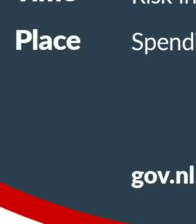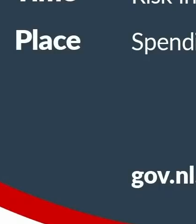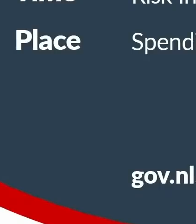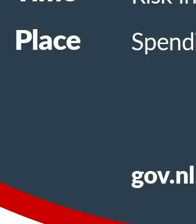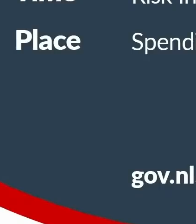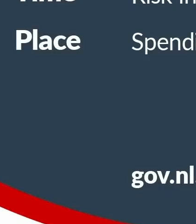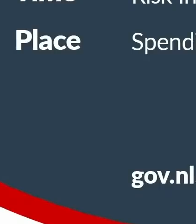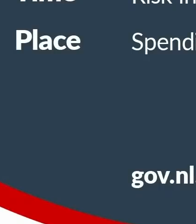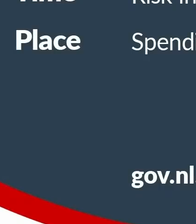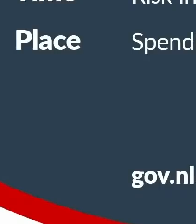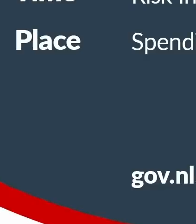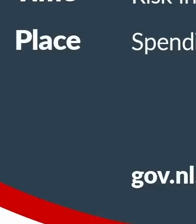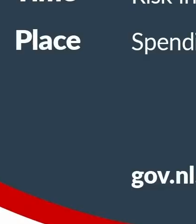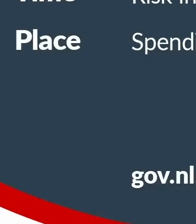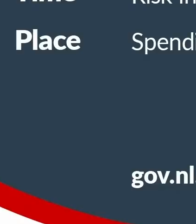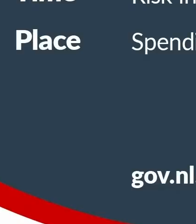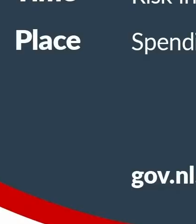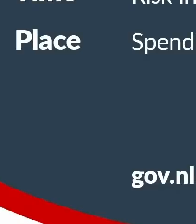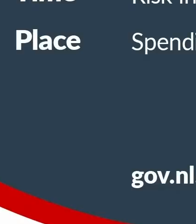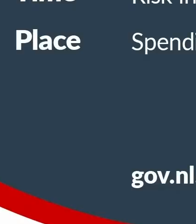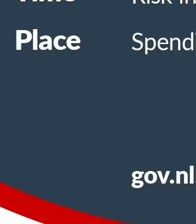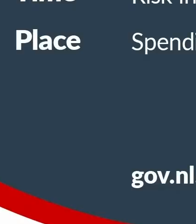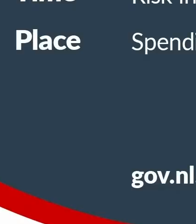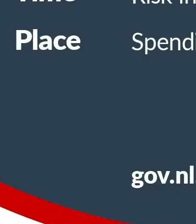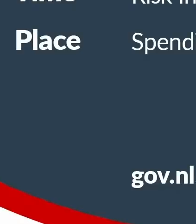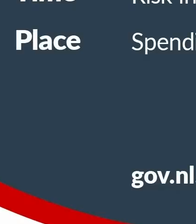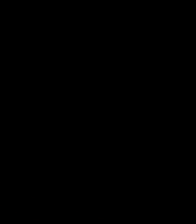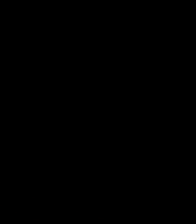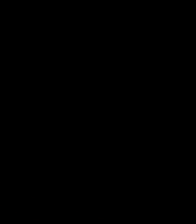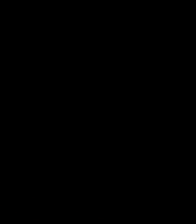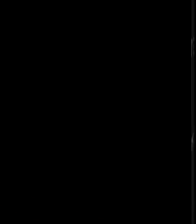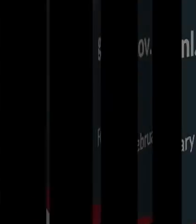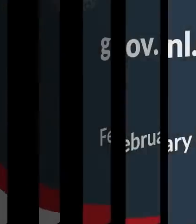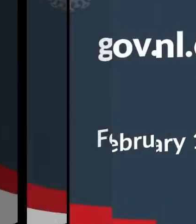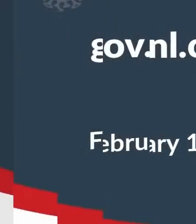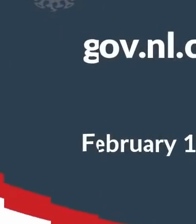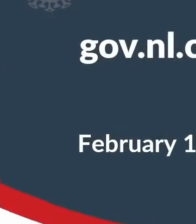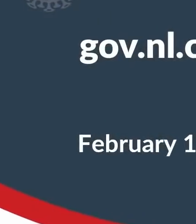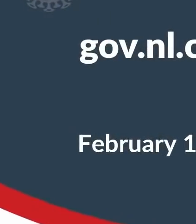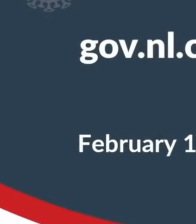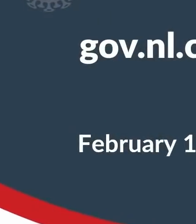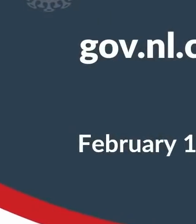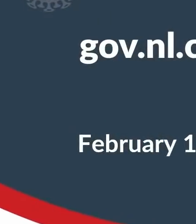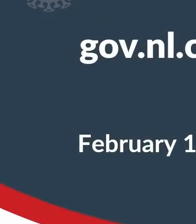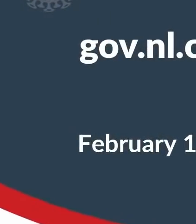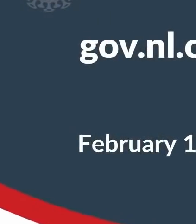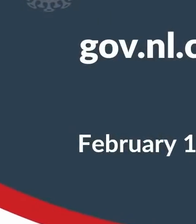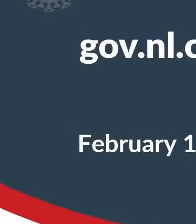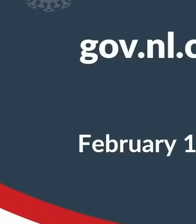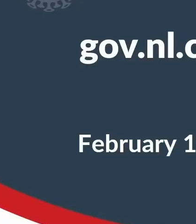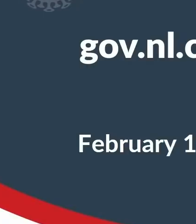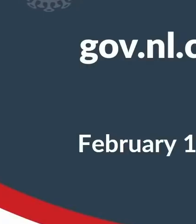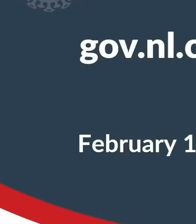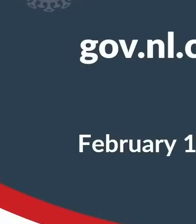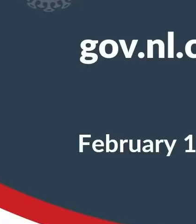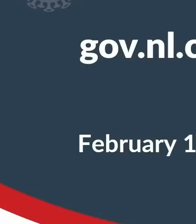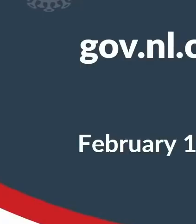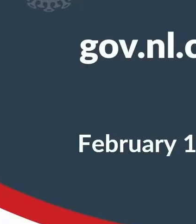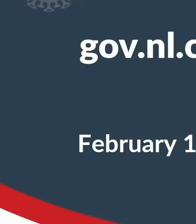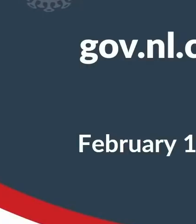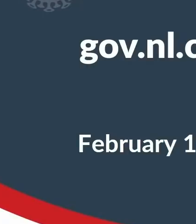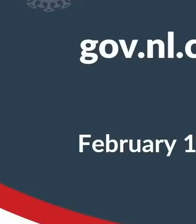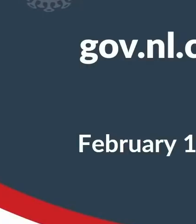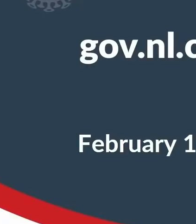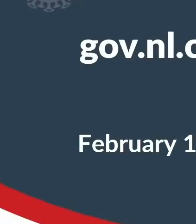and Community Services, and I'm the moderator for today's question and answer session. Joining us today are the Honourable Andrew Furey, Premier of Newfoundland